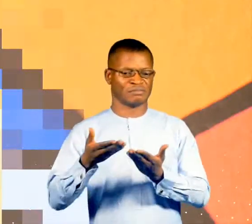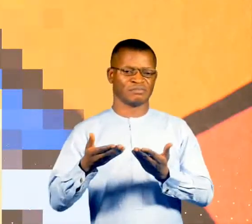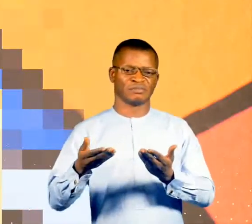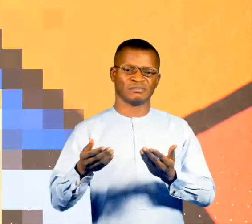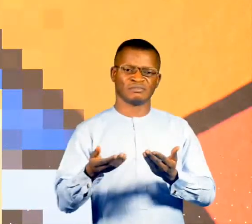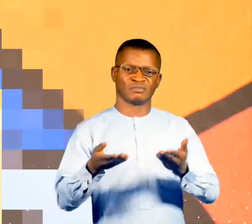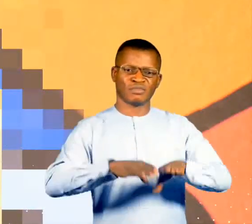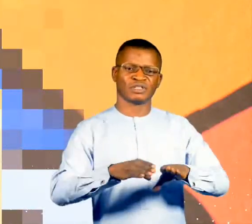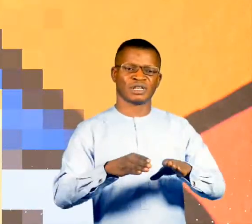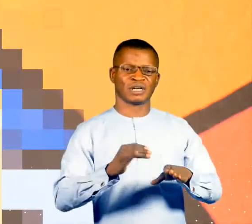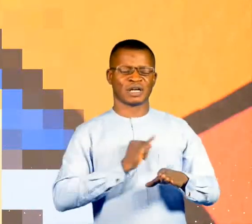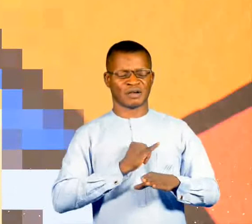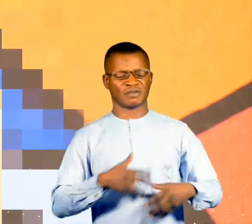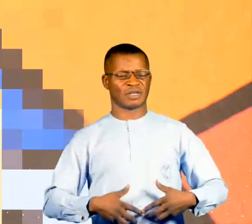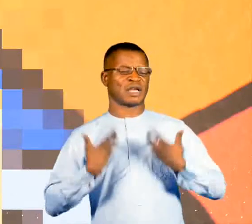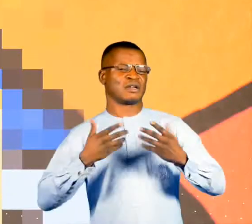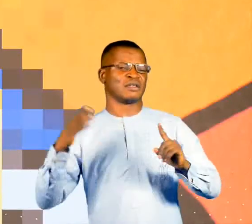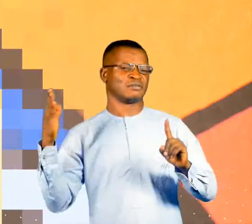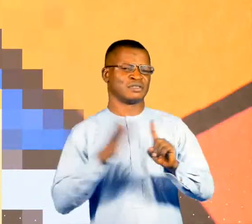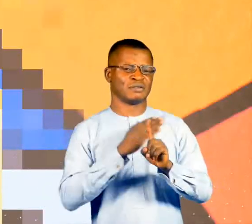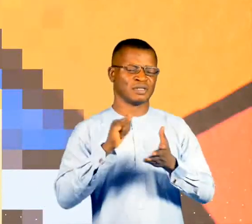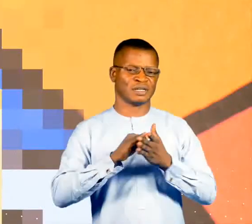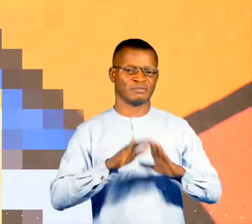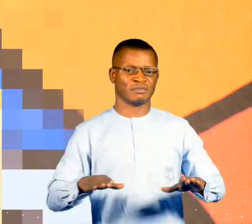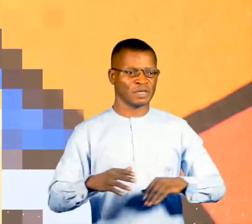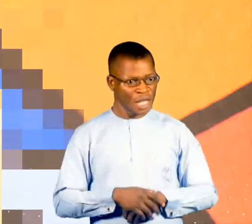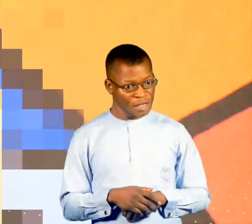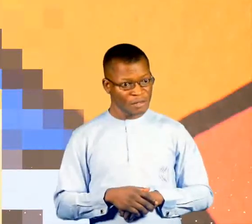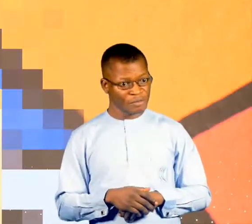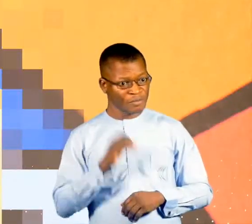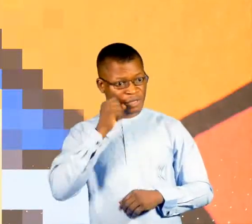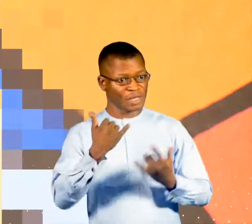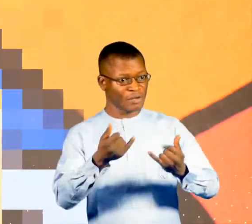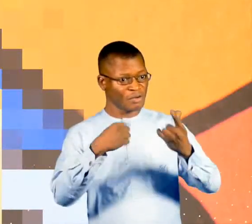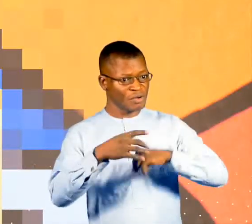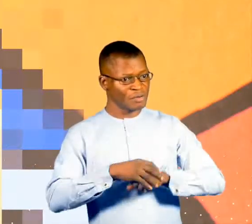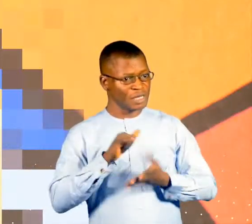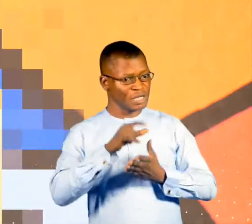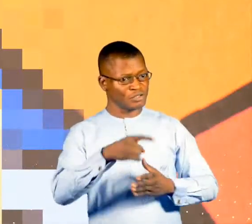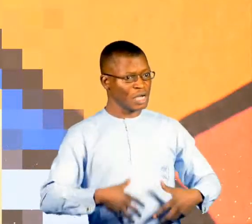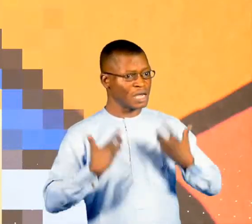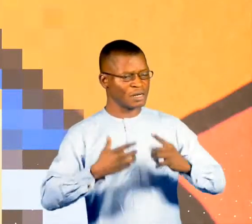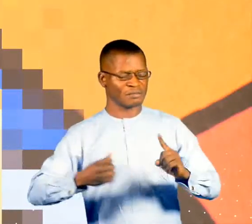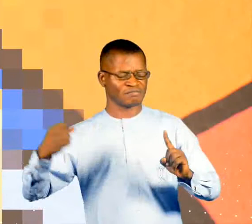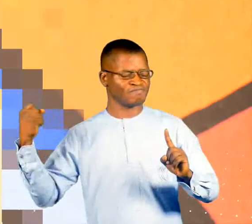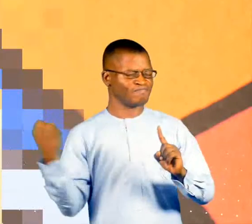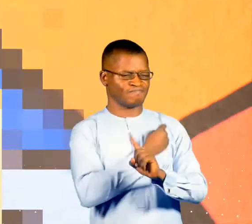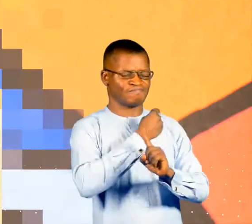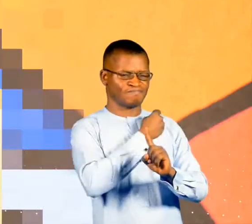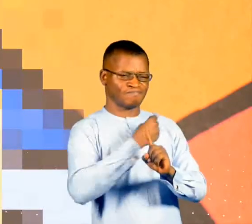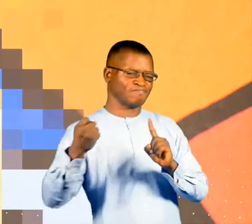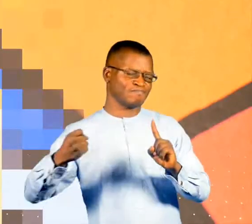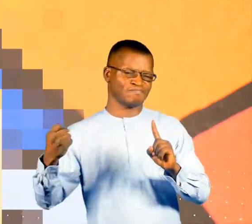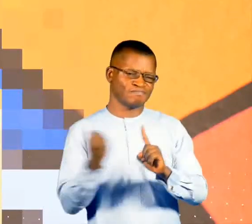the baby now come and pour the rice. So I used the hanger and slap the baby face. So she now come. So I was not like, I did not